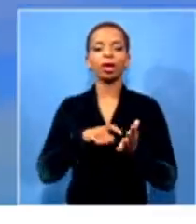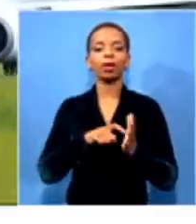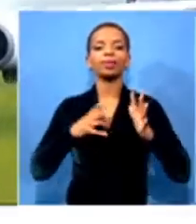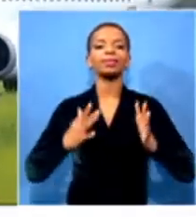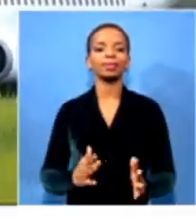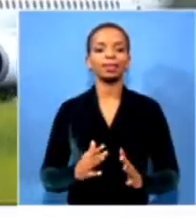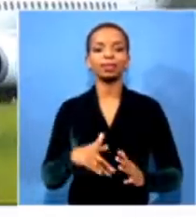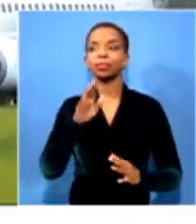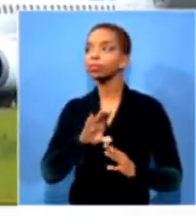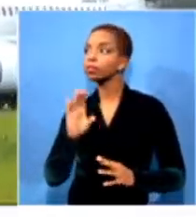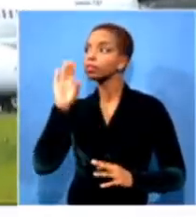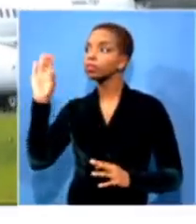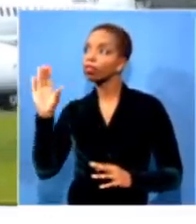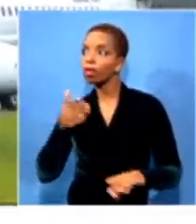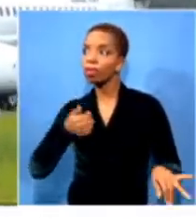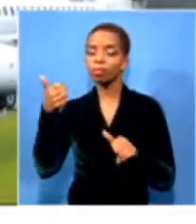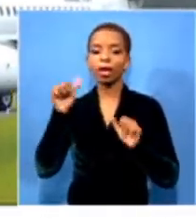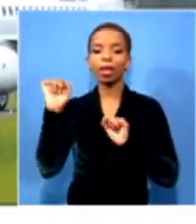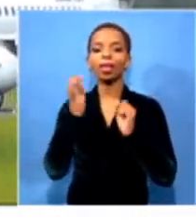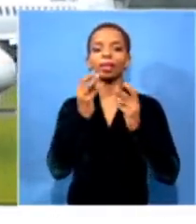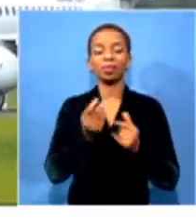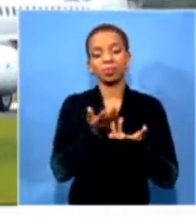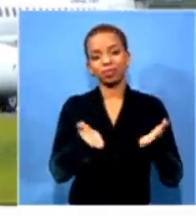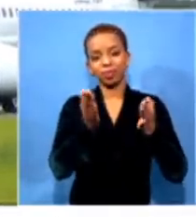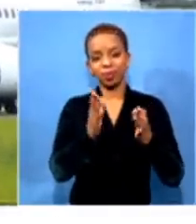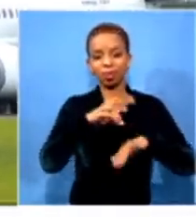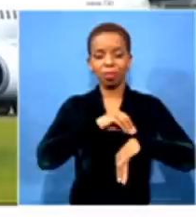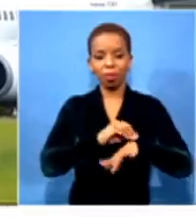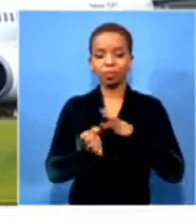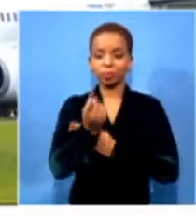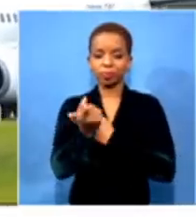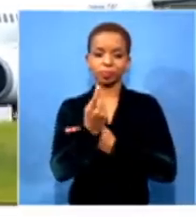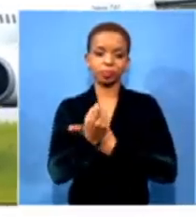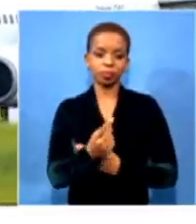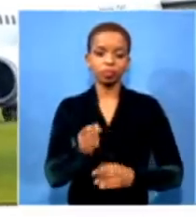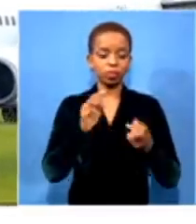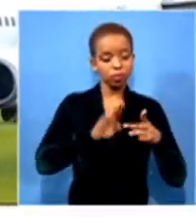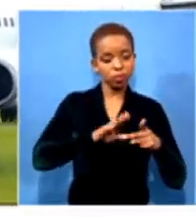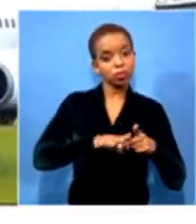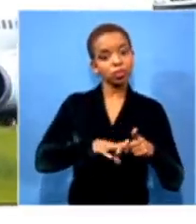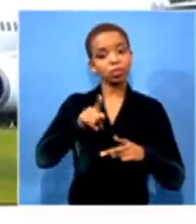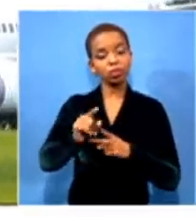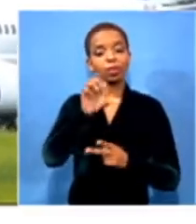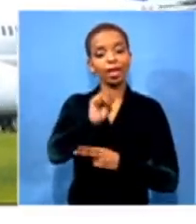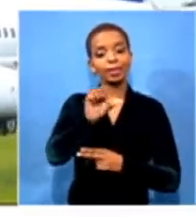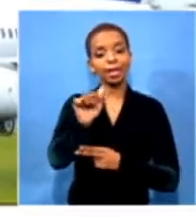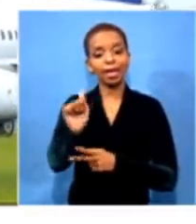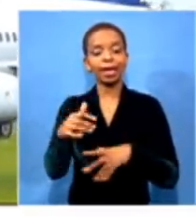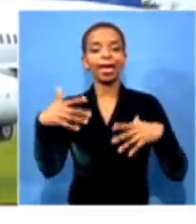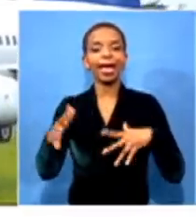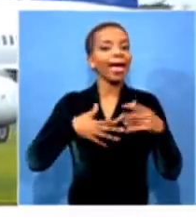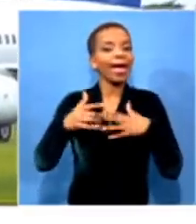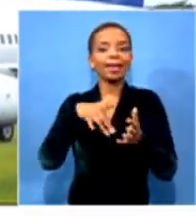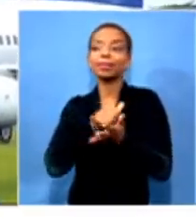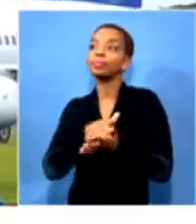them. So those are the type of problems that you're seeing here. And obviously, the fact that SAA and every other airline has not been able to